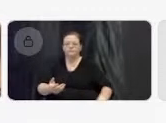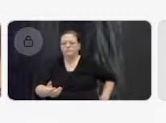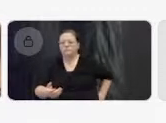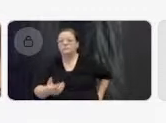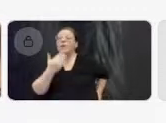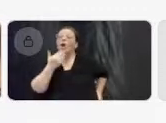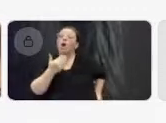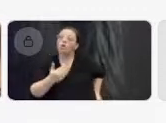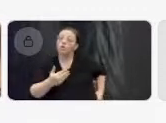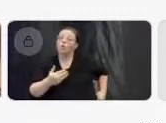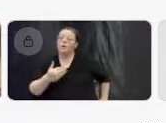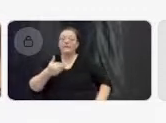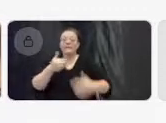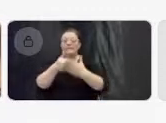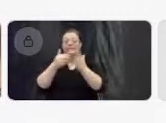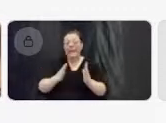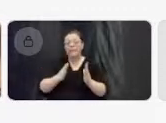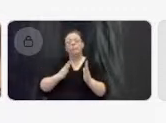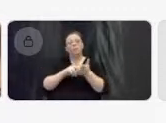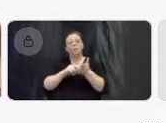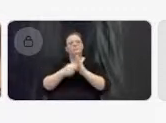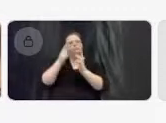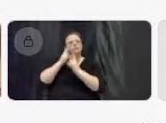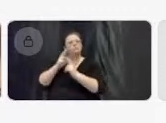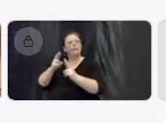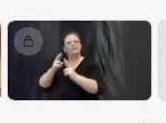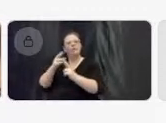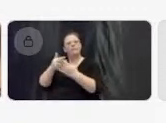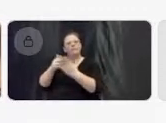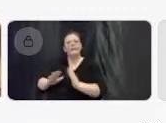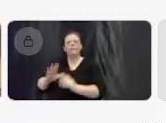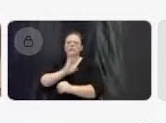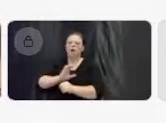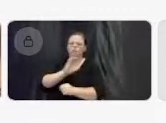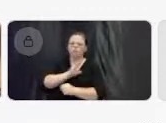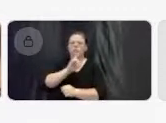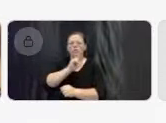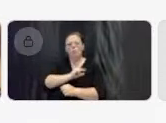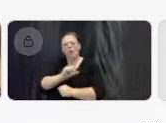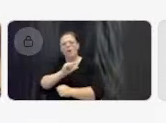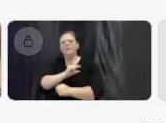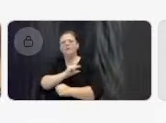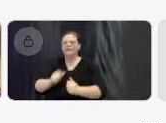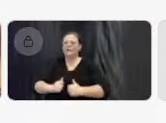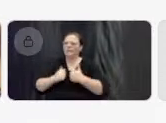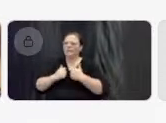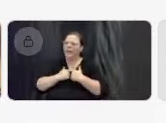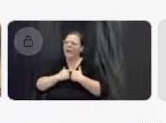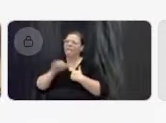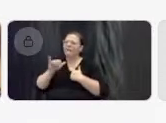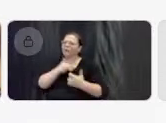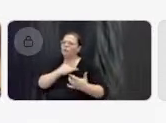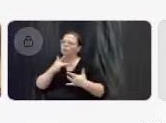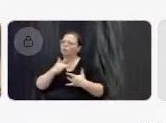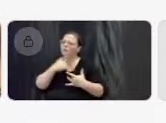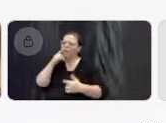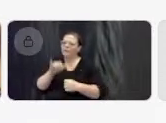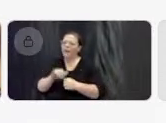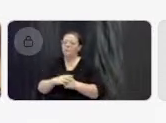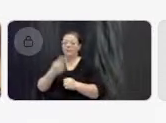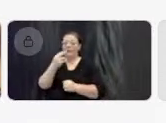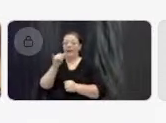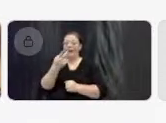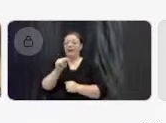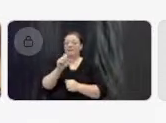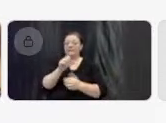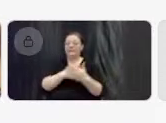good neighbor is respectful of the neighborhood's characteristics and quality of life concerns. The Heights neighborhood has